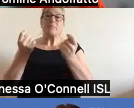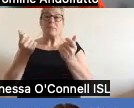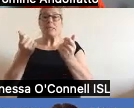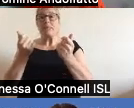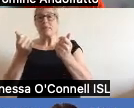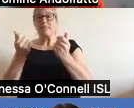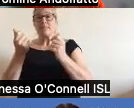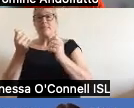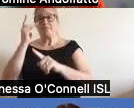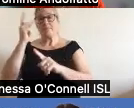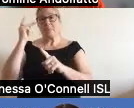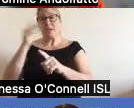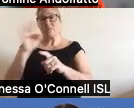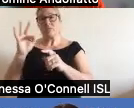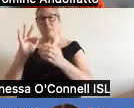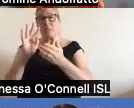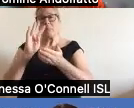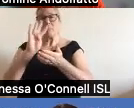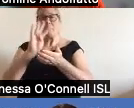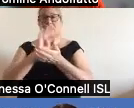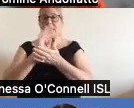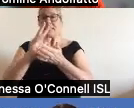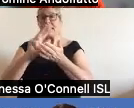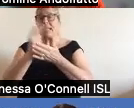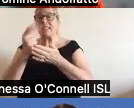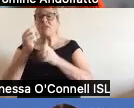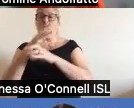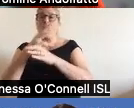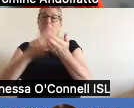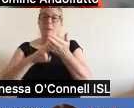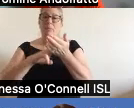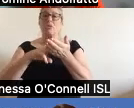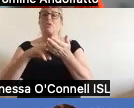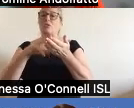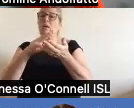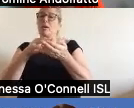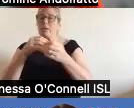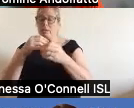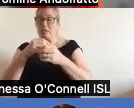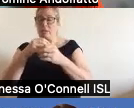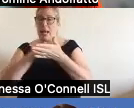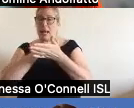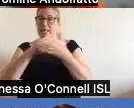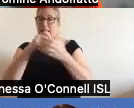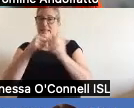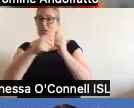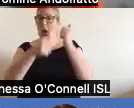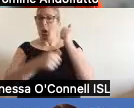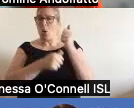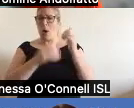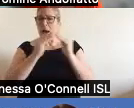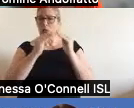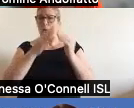since 1918, from all the members of the parliament that were elected in the lower house, only 10% of these